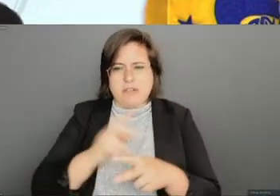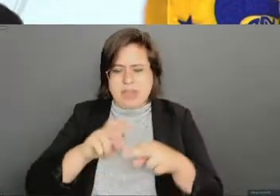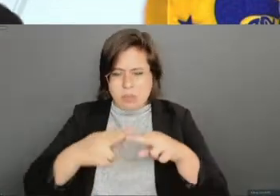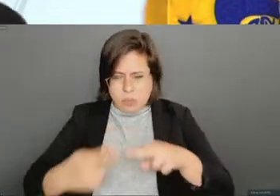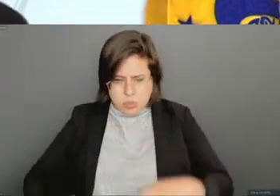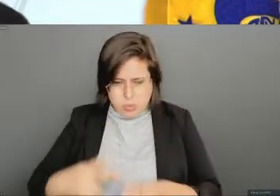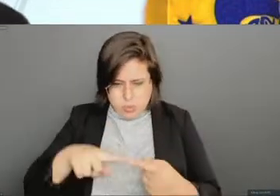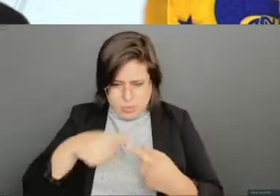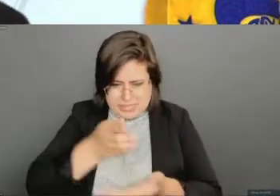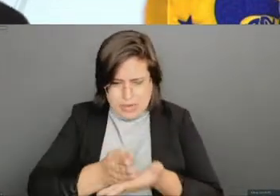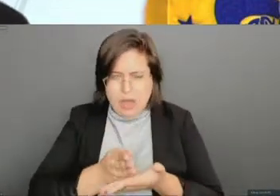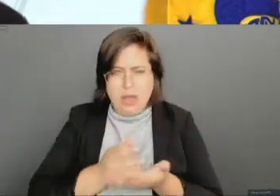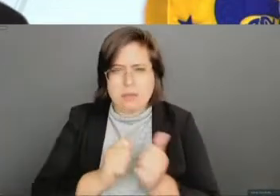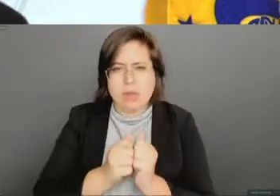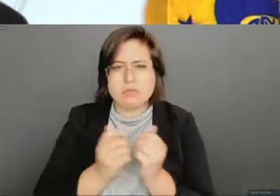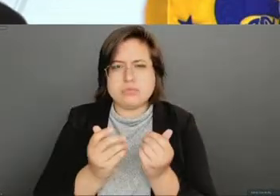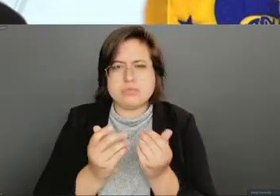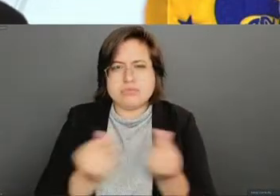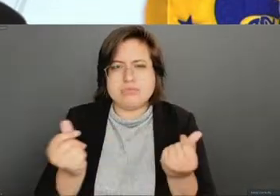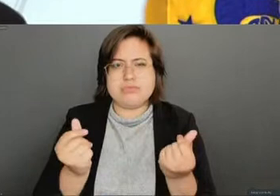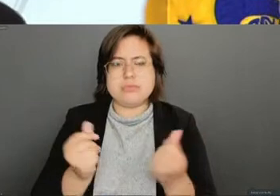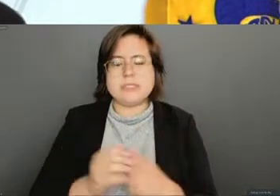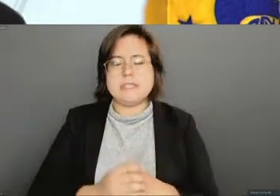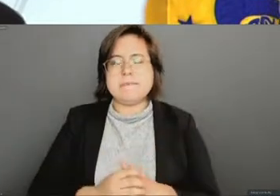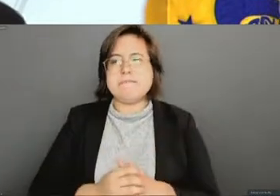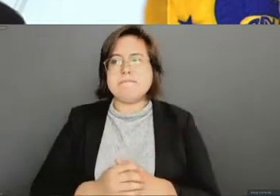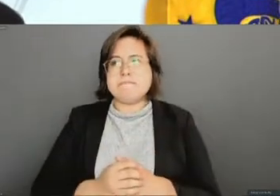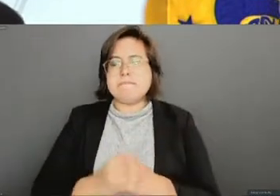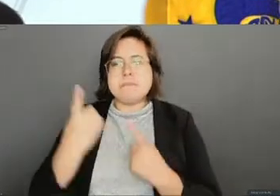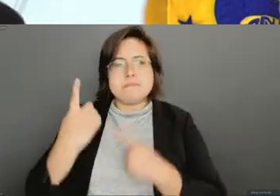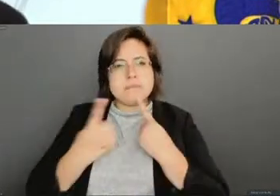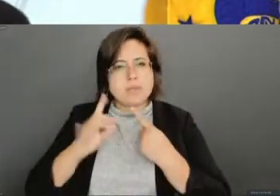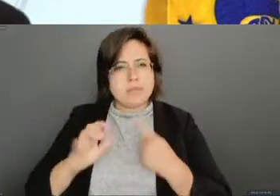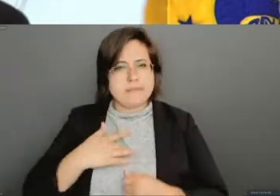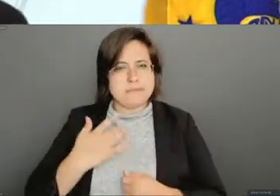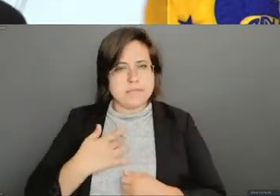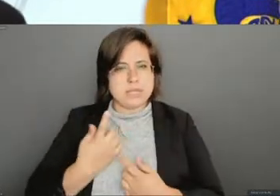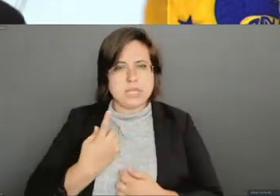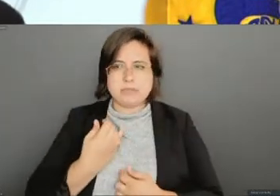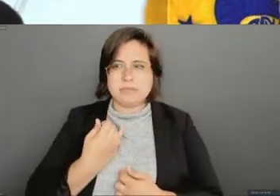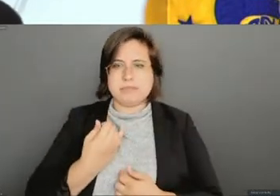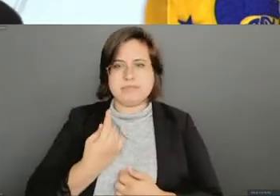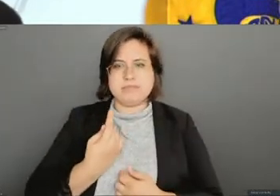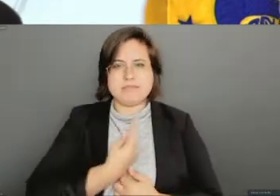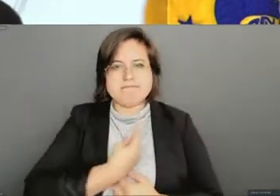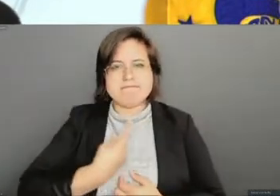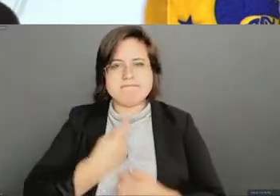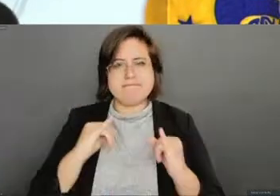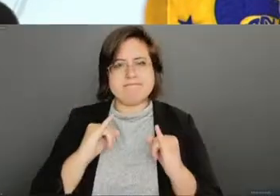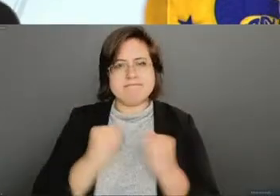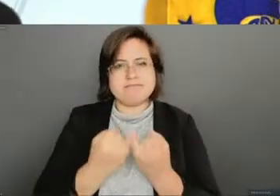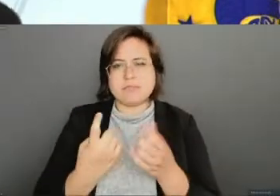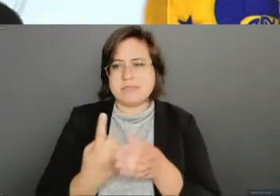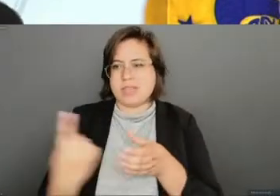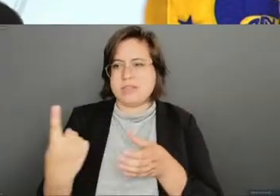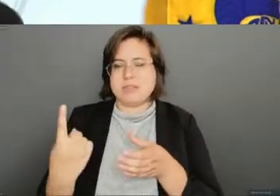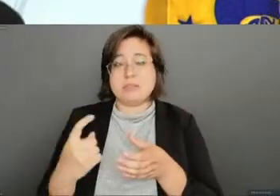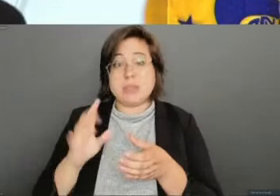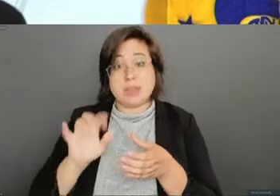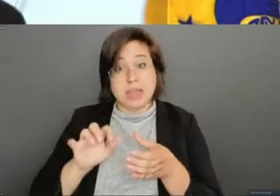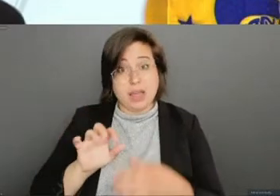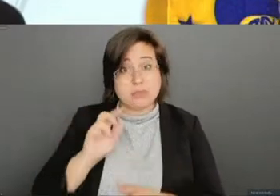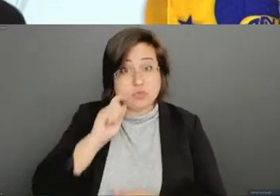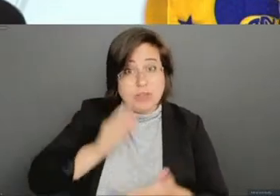to feeling sort of isolated or left out, which is what the experience of racism and xenophobia can do to